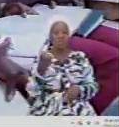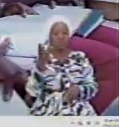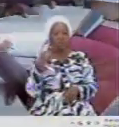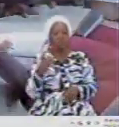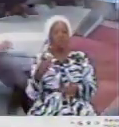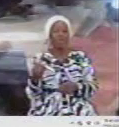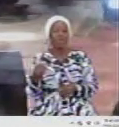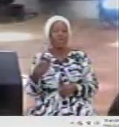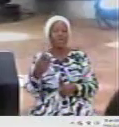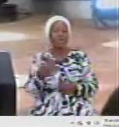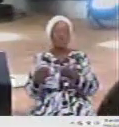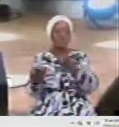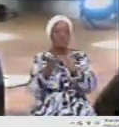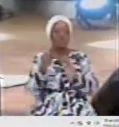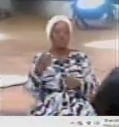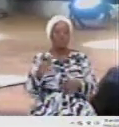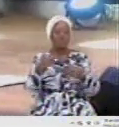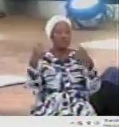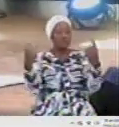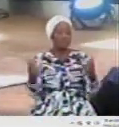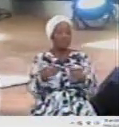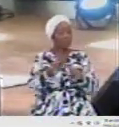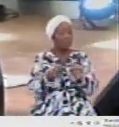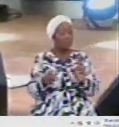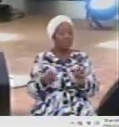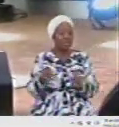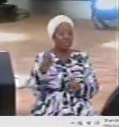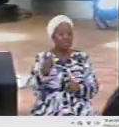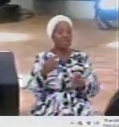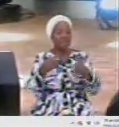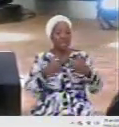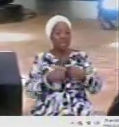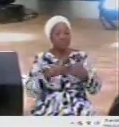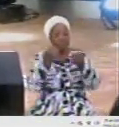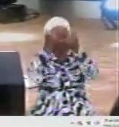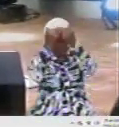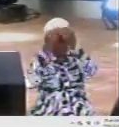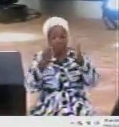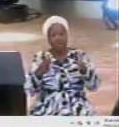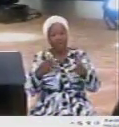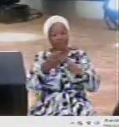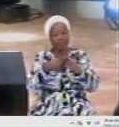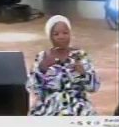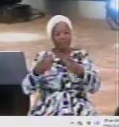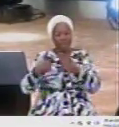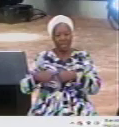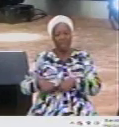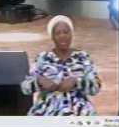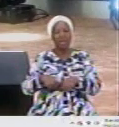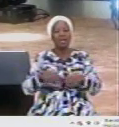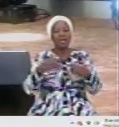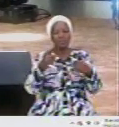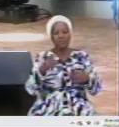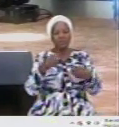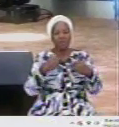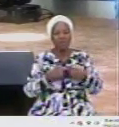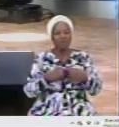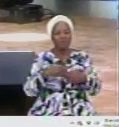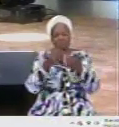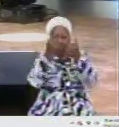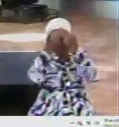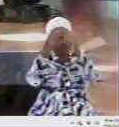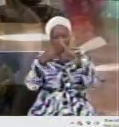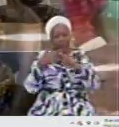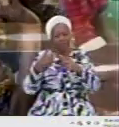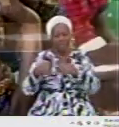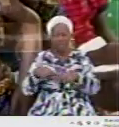servants of sin, then but ye have obeyed from the heart. I've obeyed from the heart, not